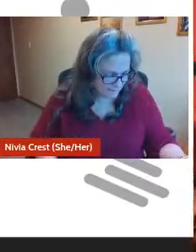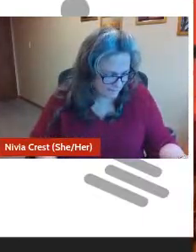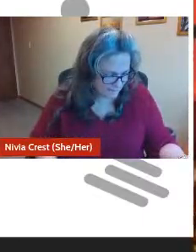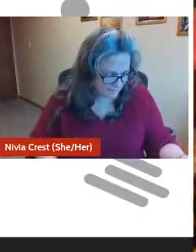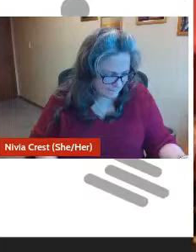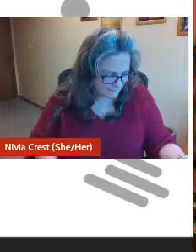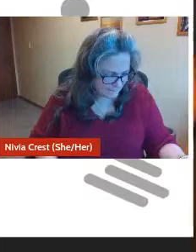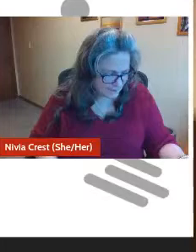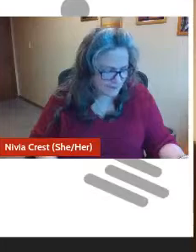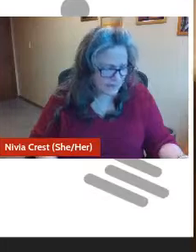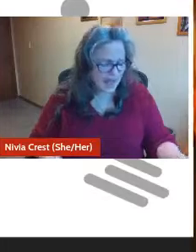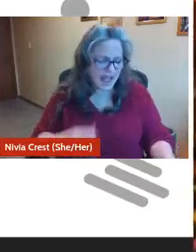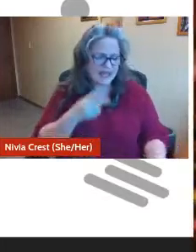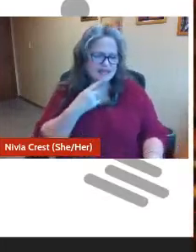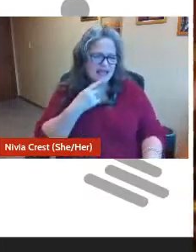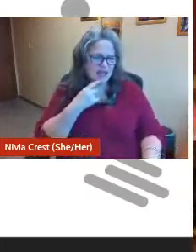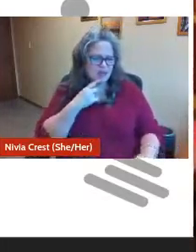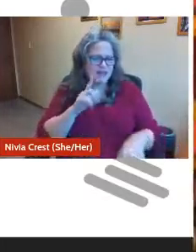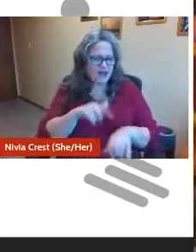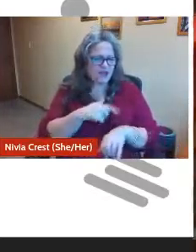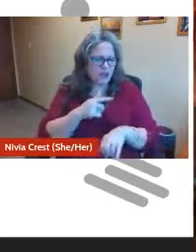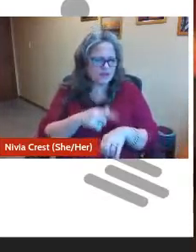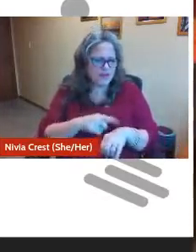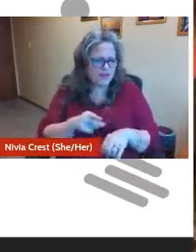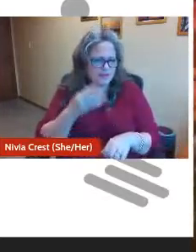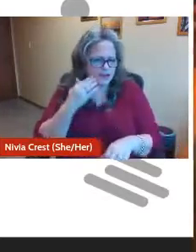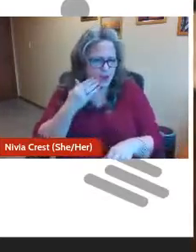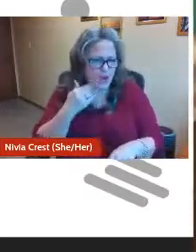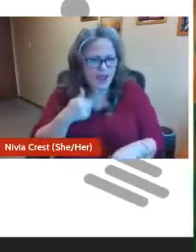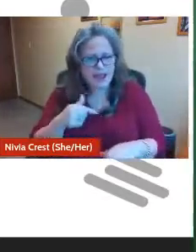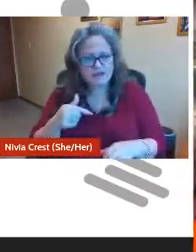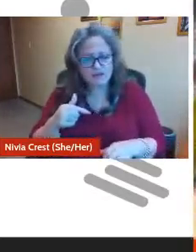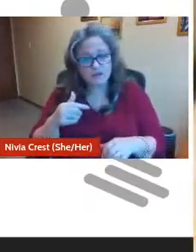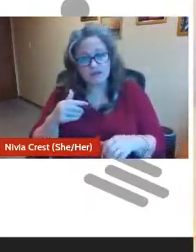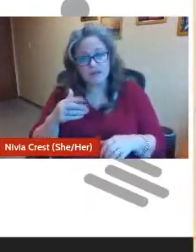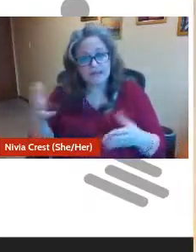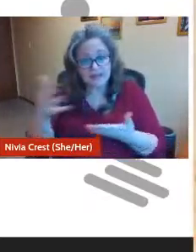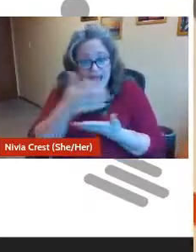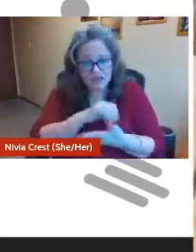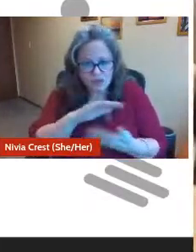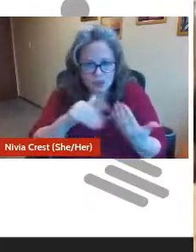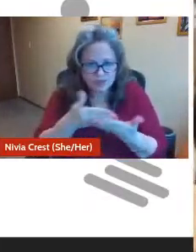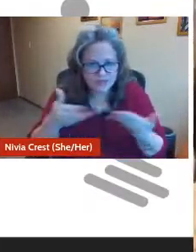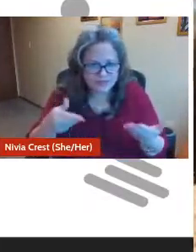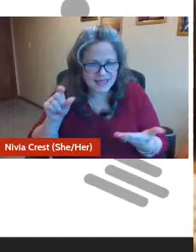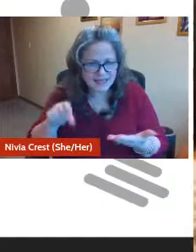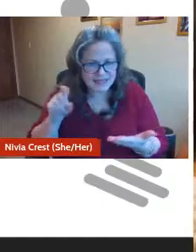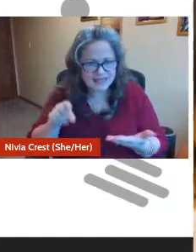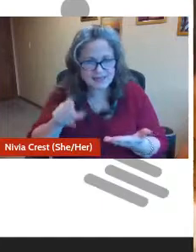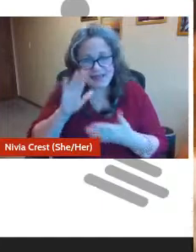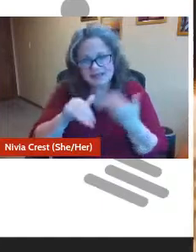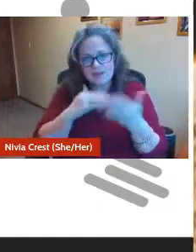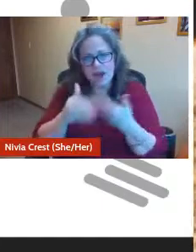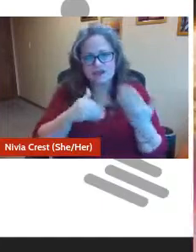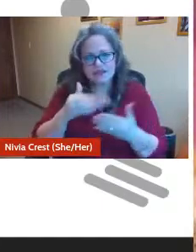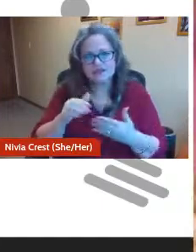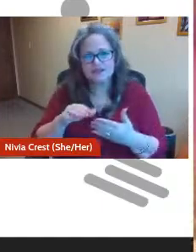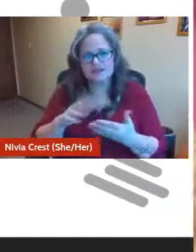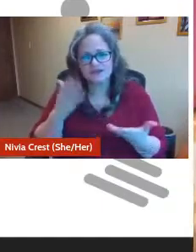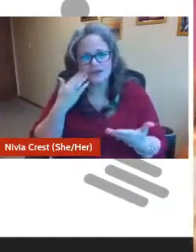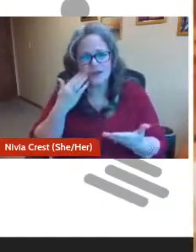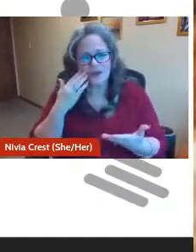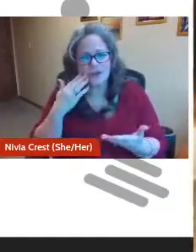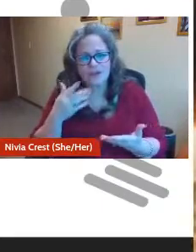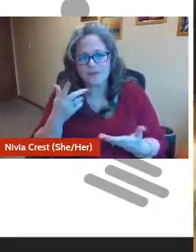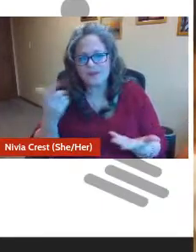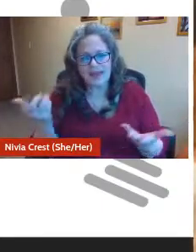having to get all the things, if I can order and get the things that I need. So that's the process, and find places that you can, because I